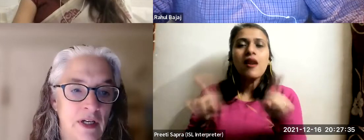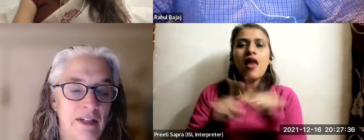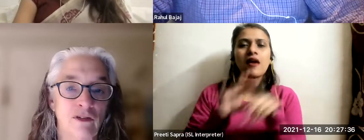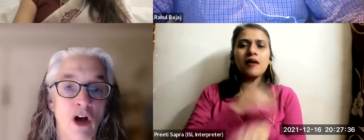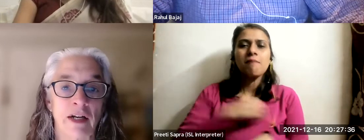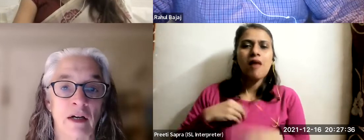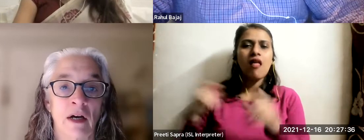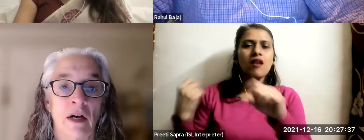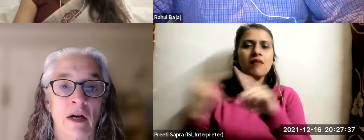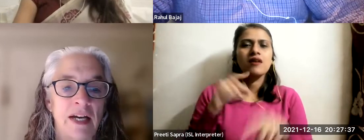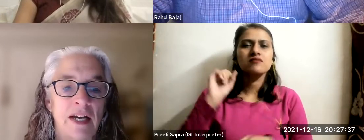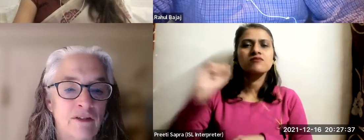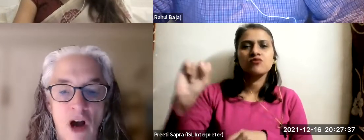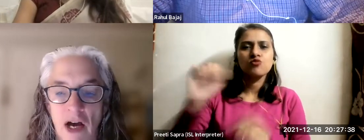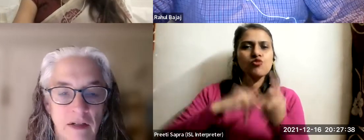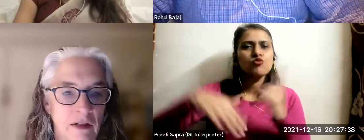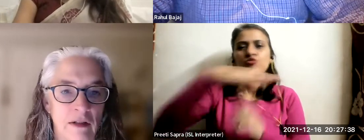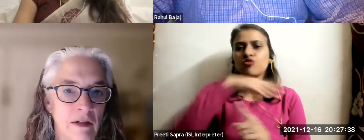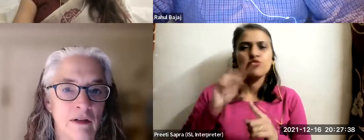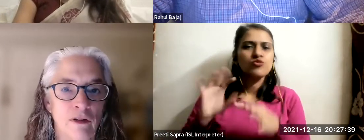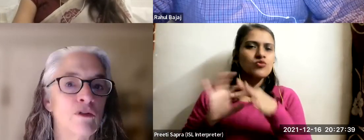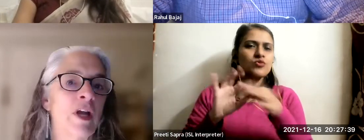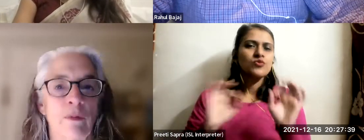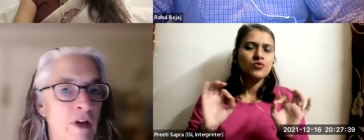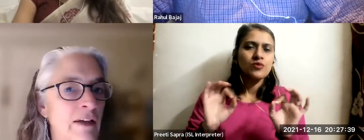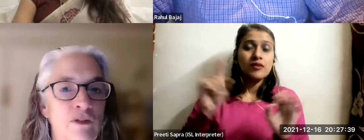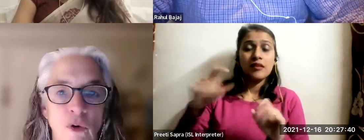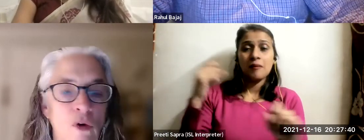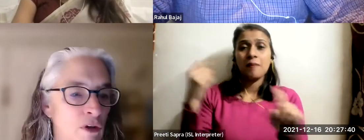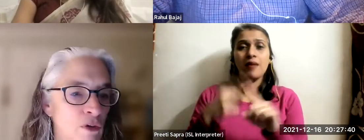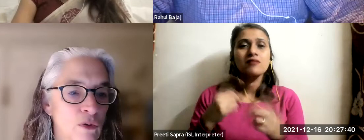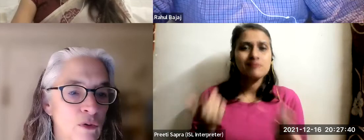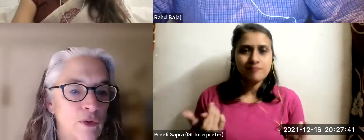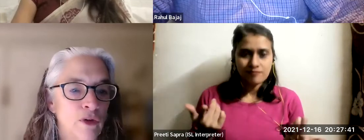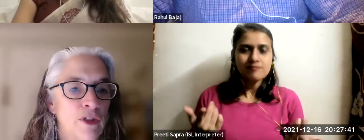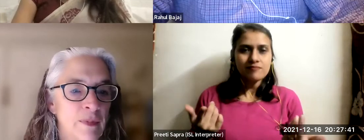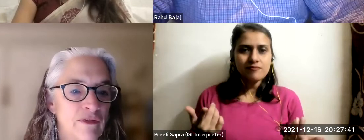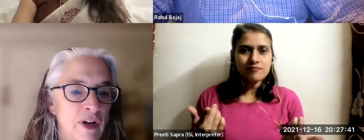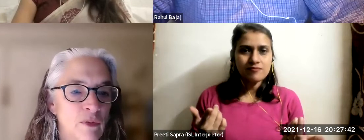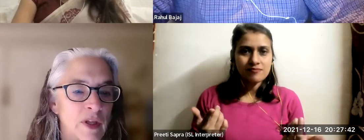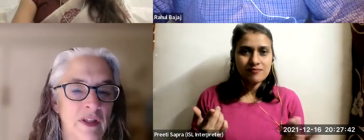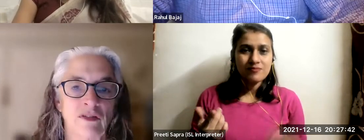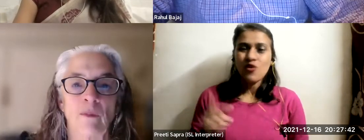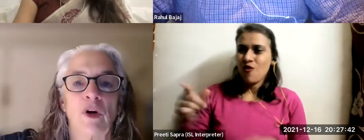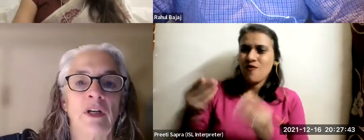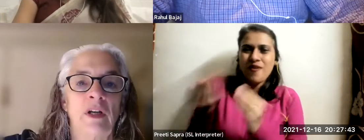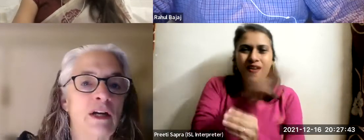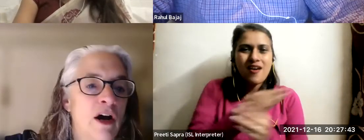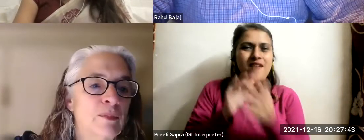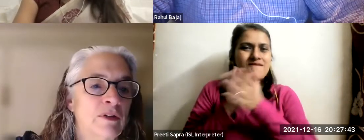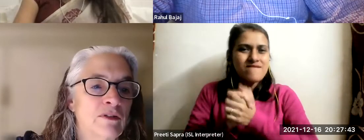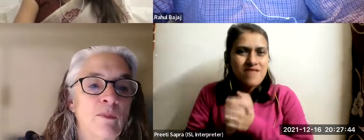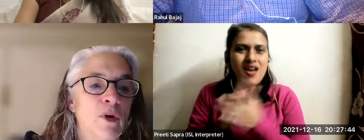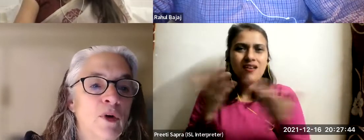equal. It's not your neighbor next door who you're going to be friends with. It's someone